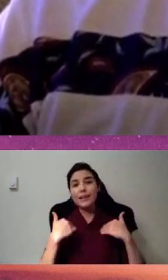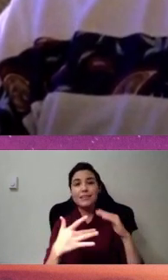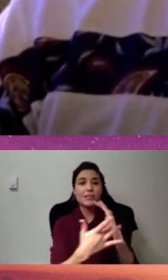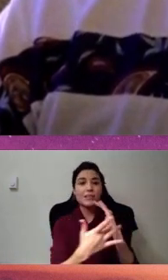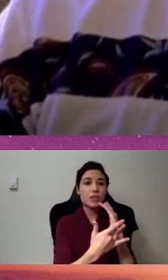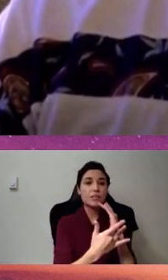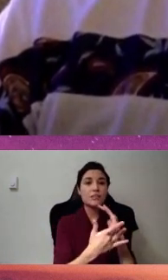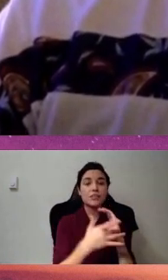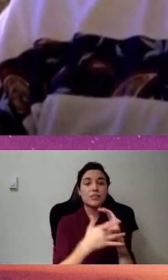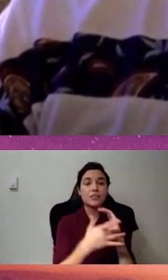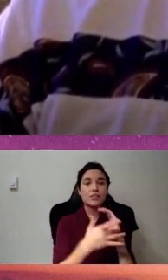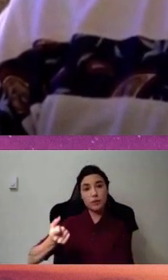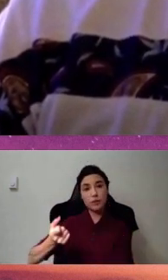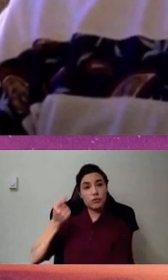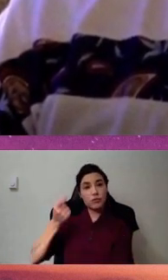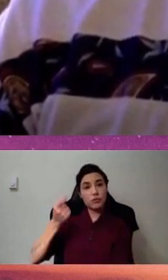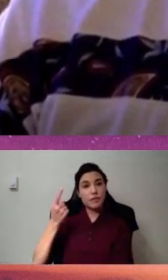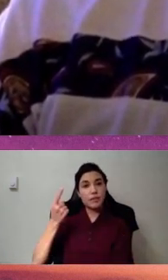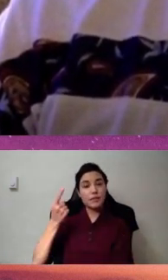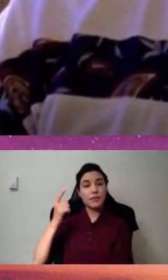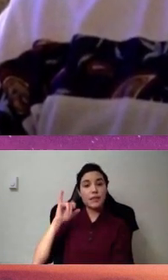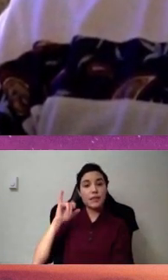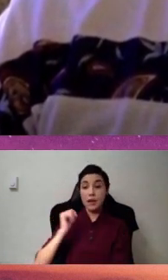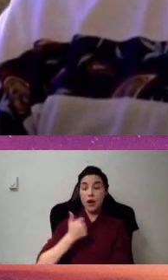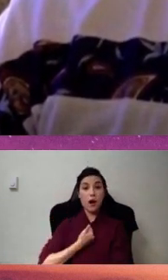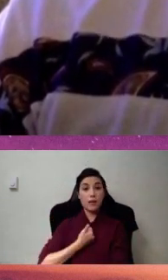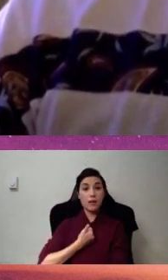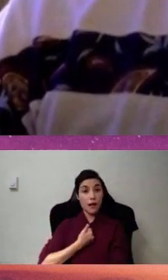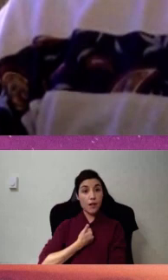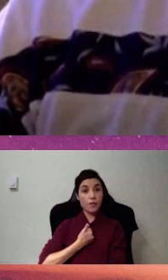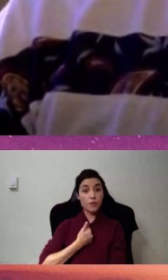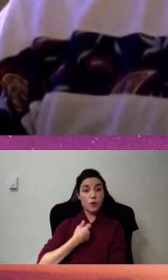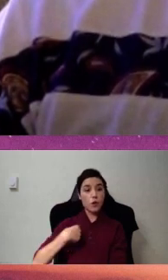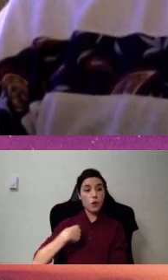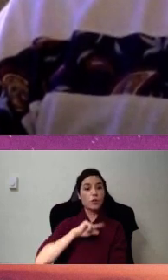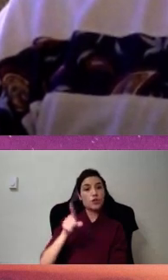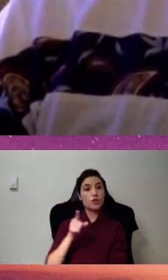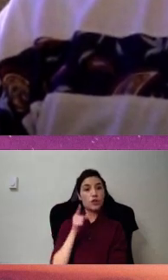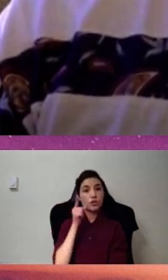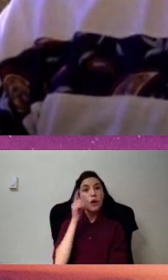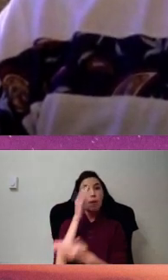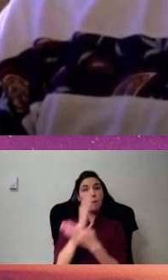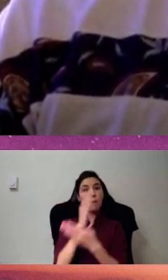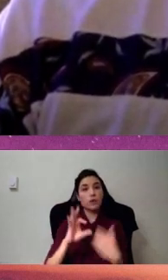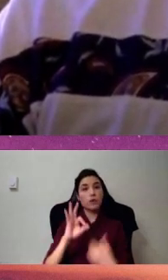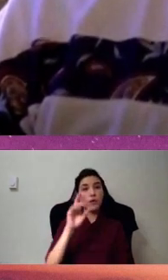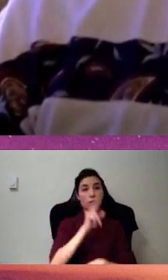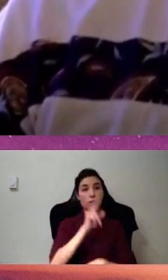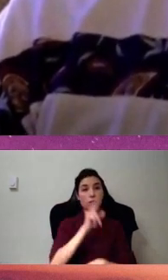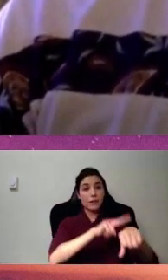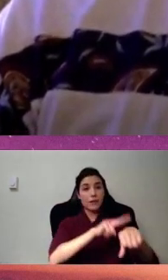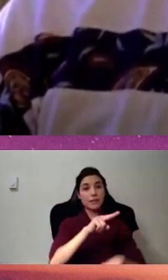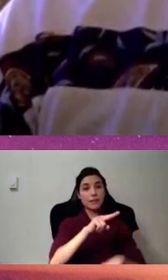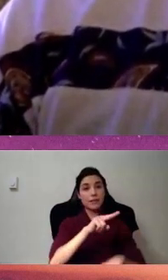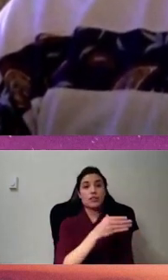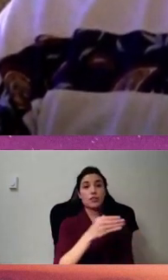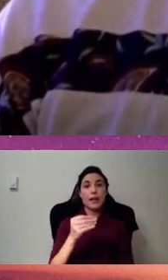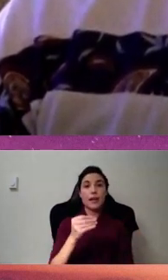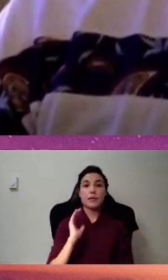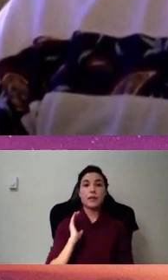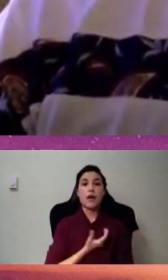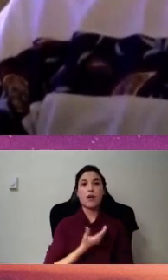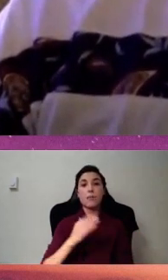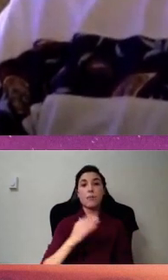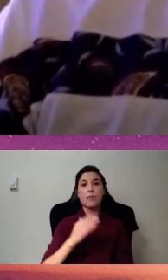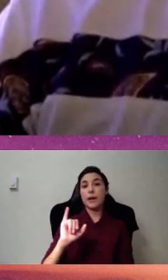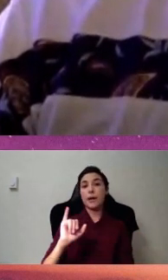know, ourselves as extensions of nature in its diversity, and in its biodiversity to do that,